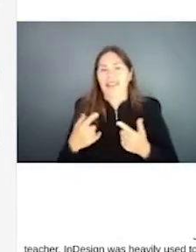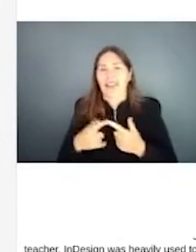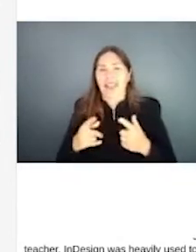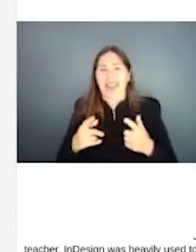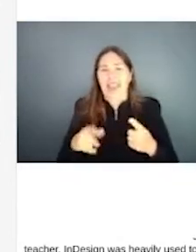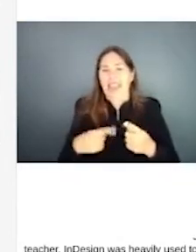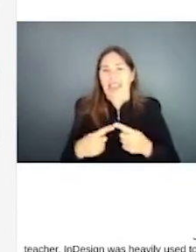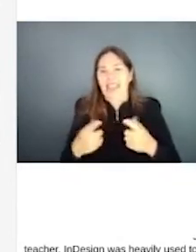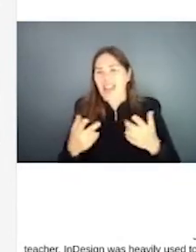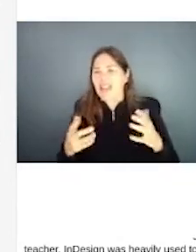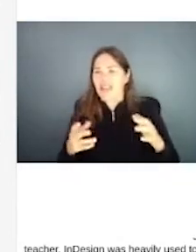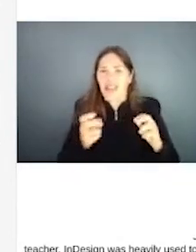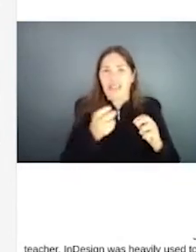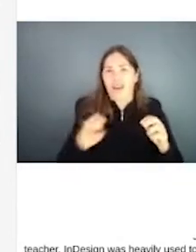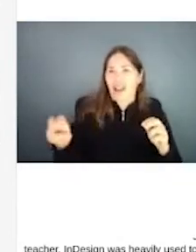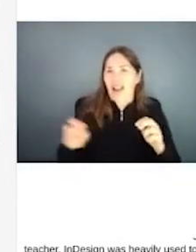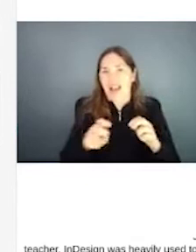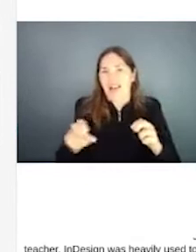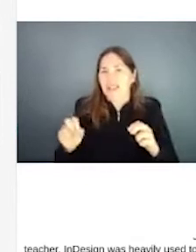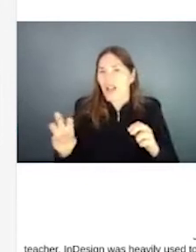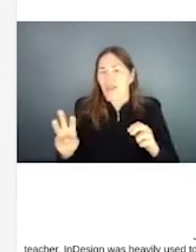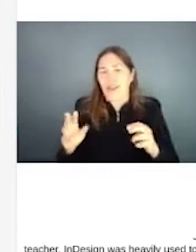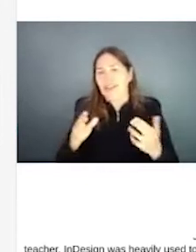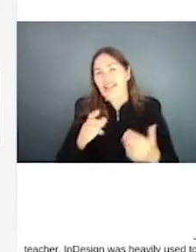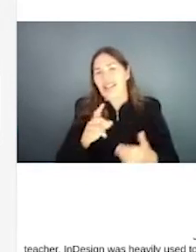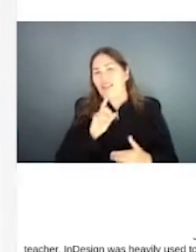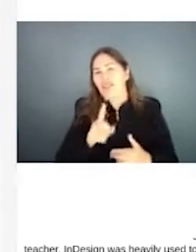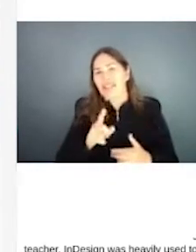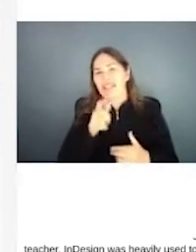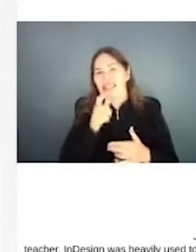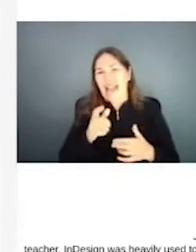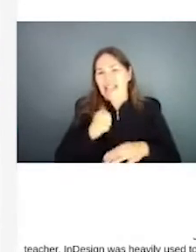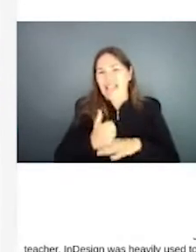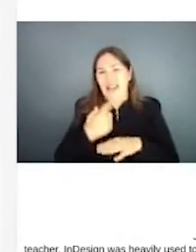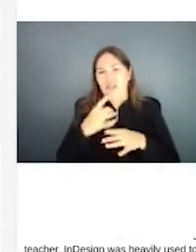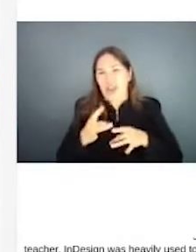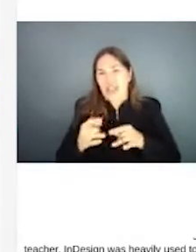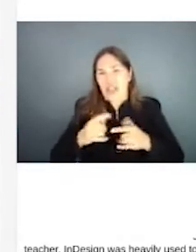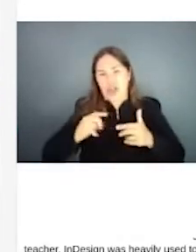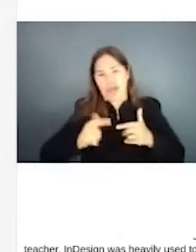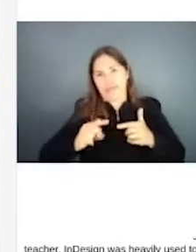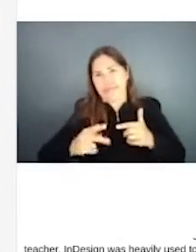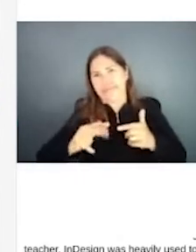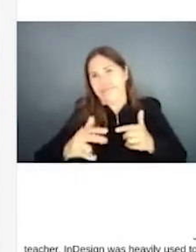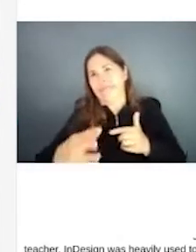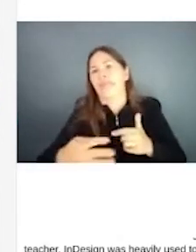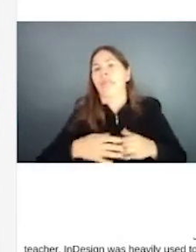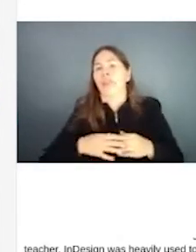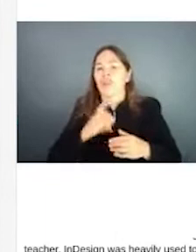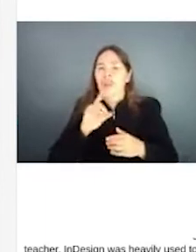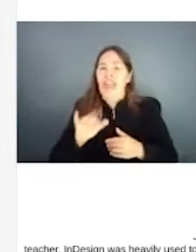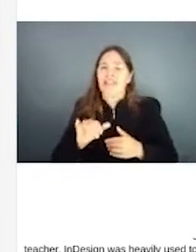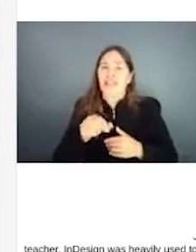forth among software. So it's not necessarily in a linear fashion. So that's where the actual Adobe